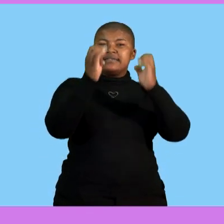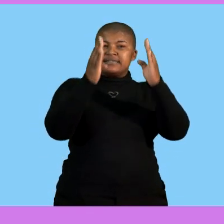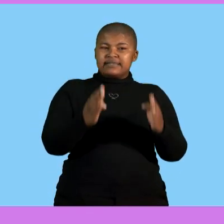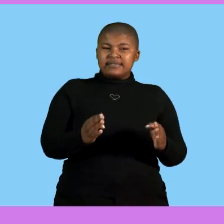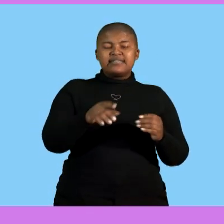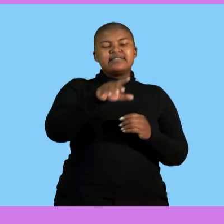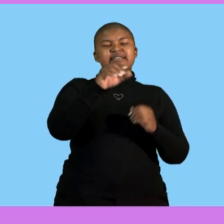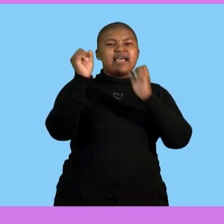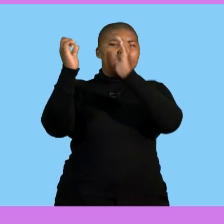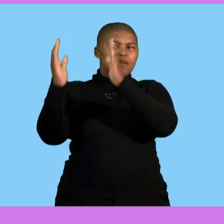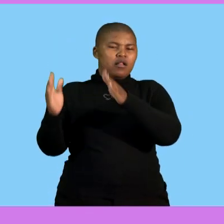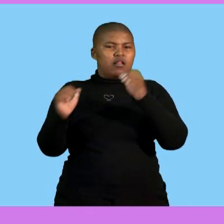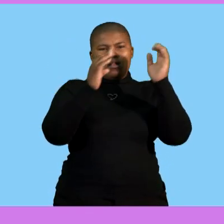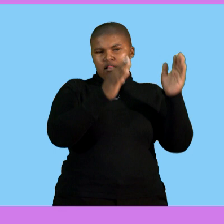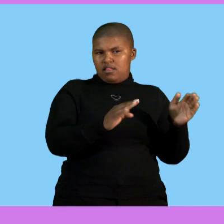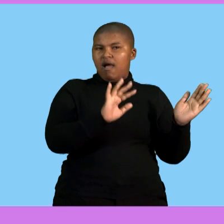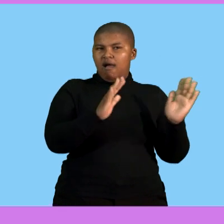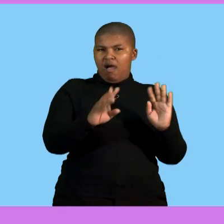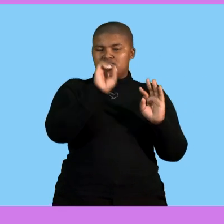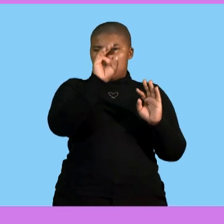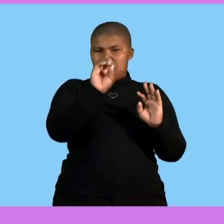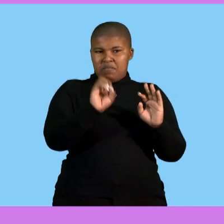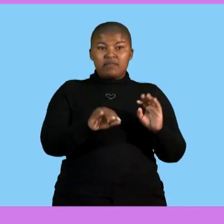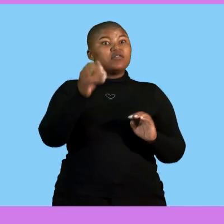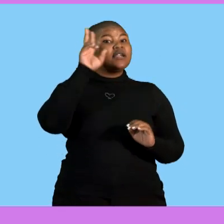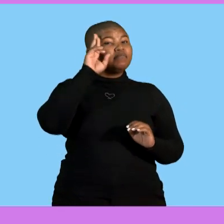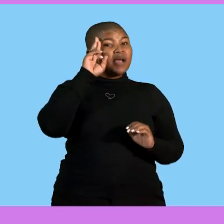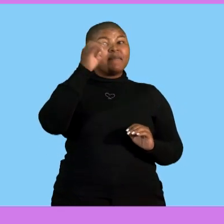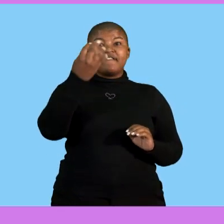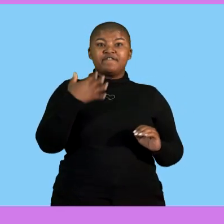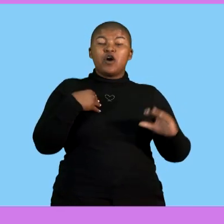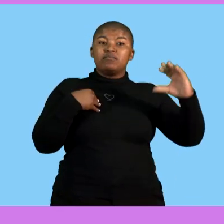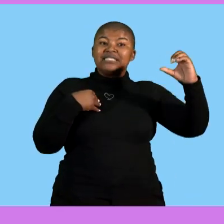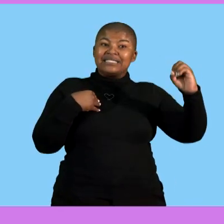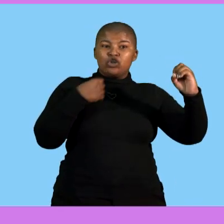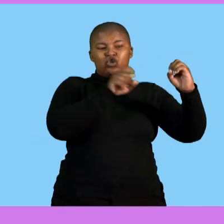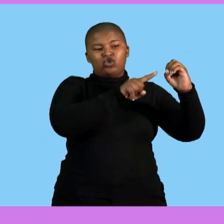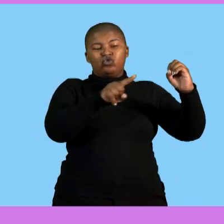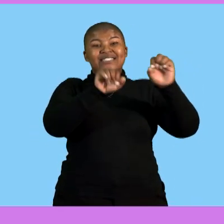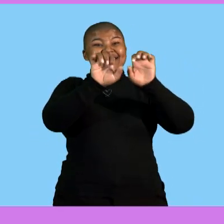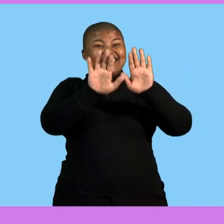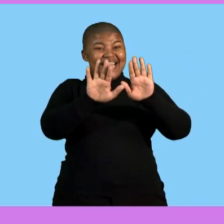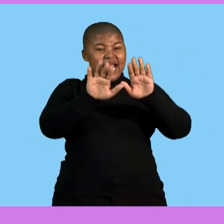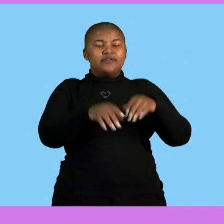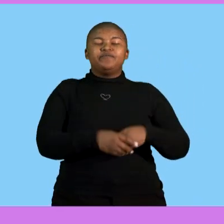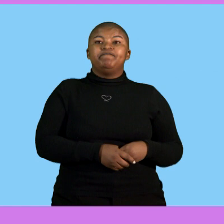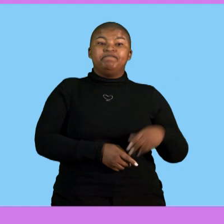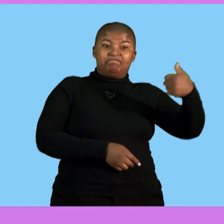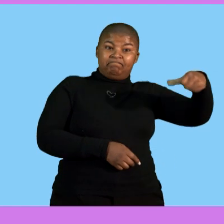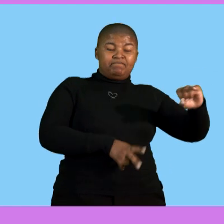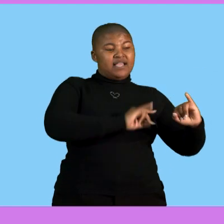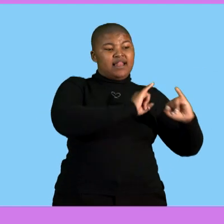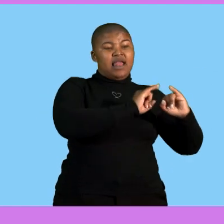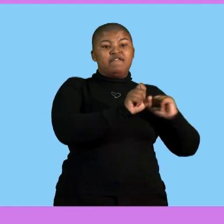a tally table. So now we are given the scores as intervals from 0 to